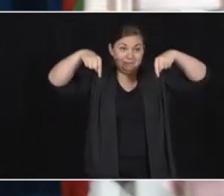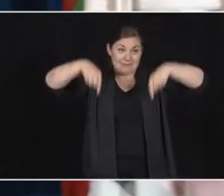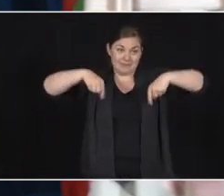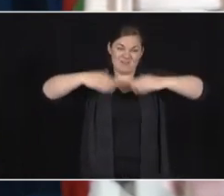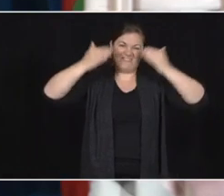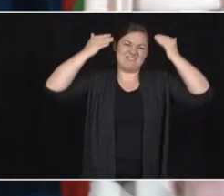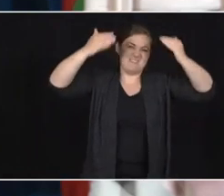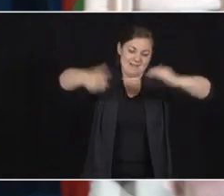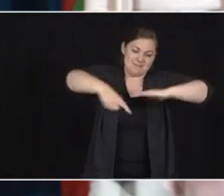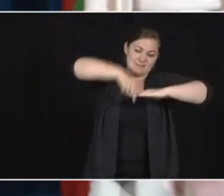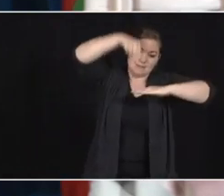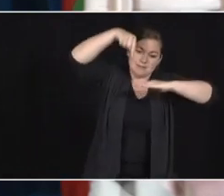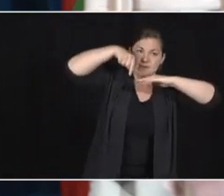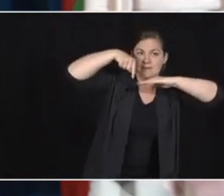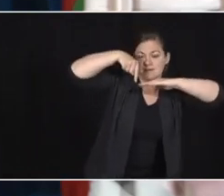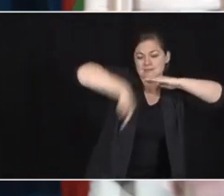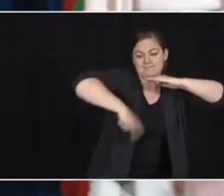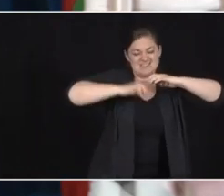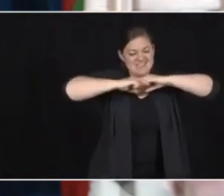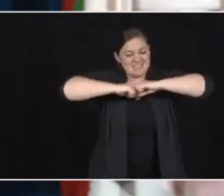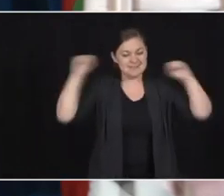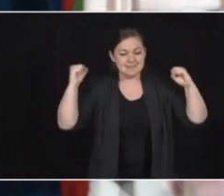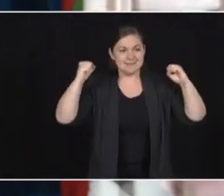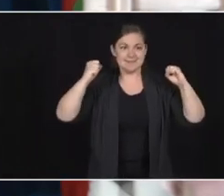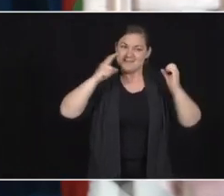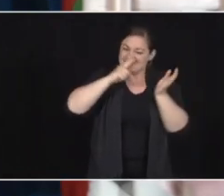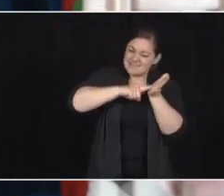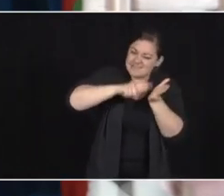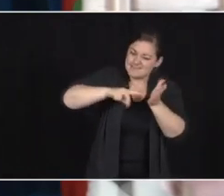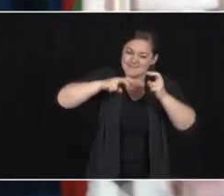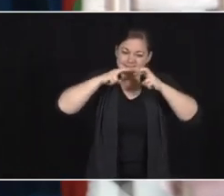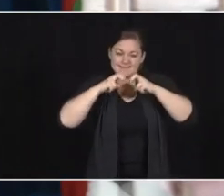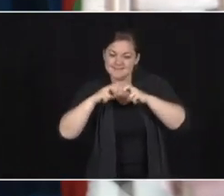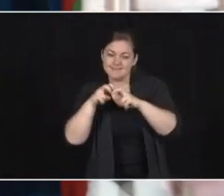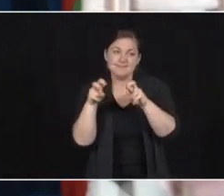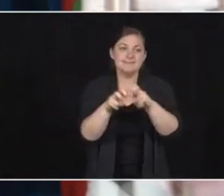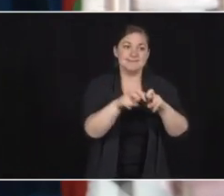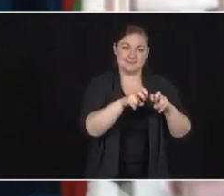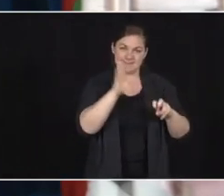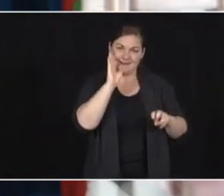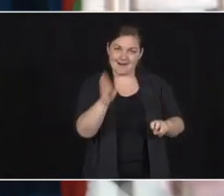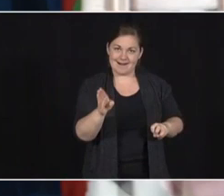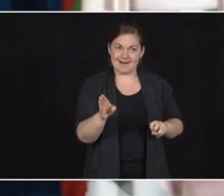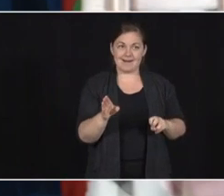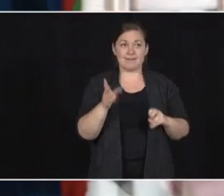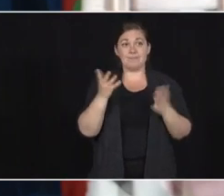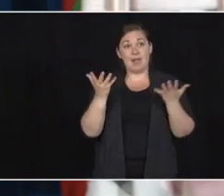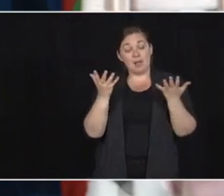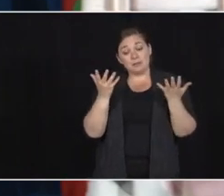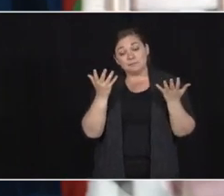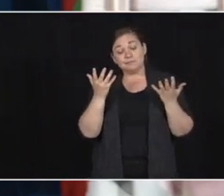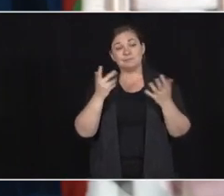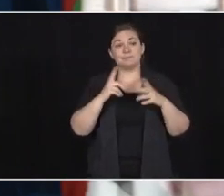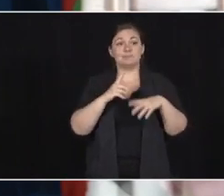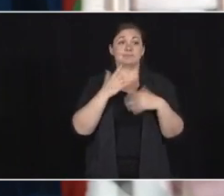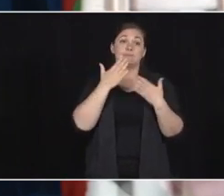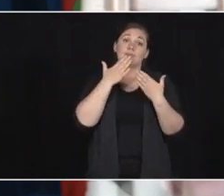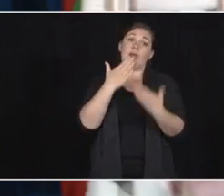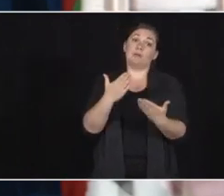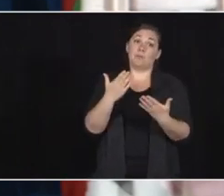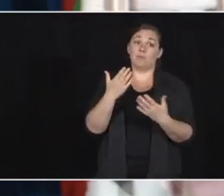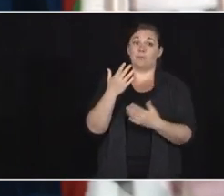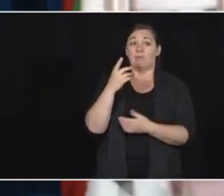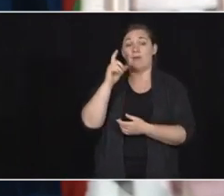We're going to check every single detail in that home. But I just want to thank, again, I want to make sure I thank